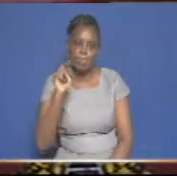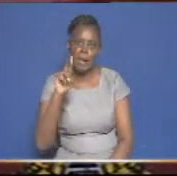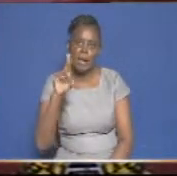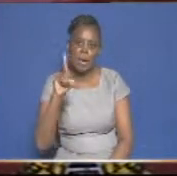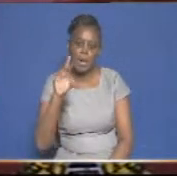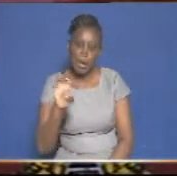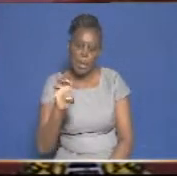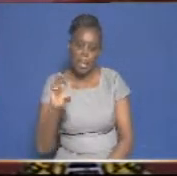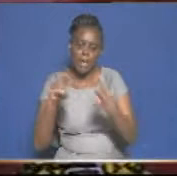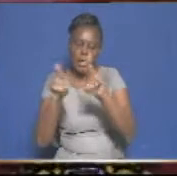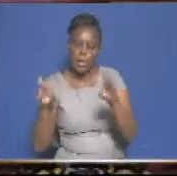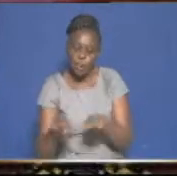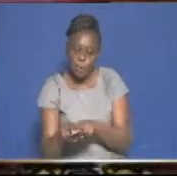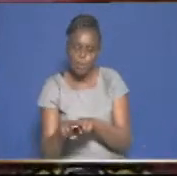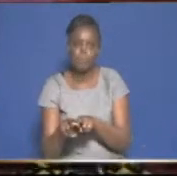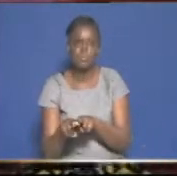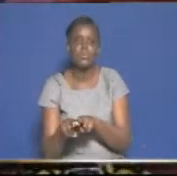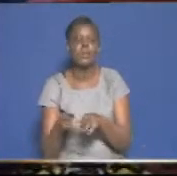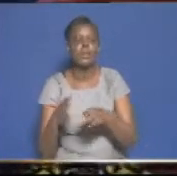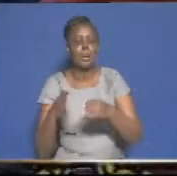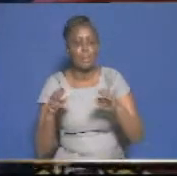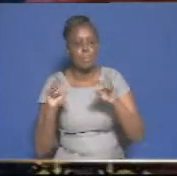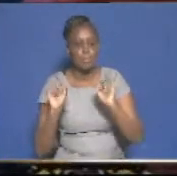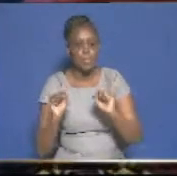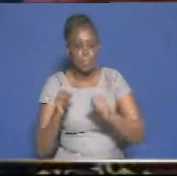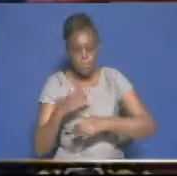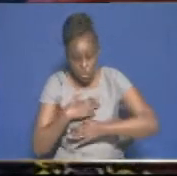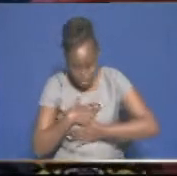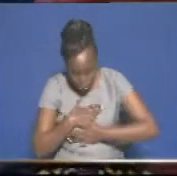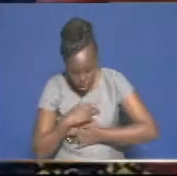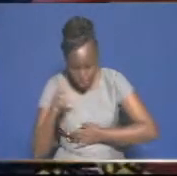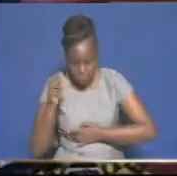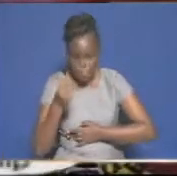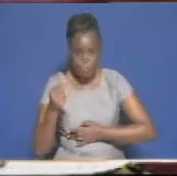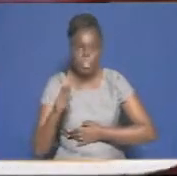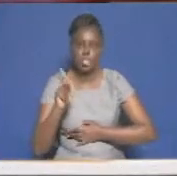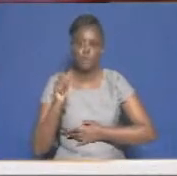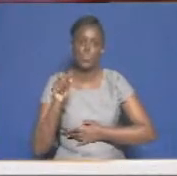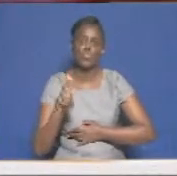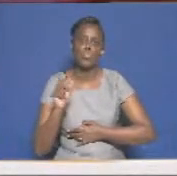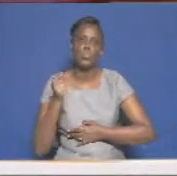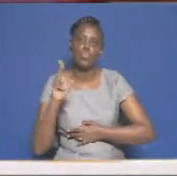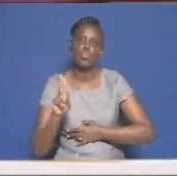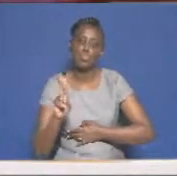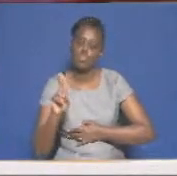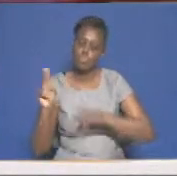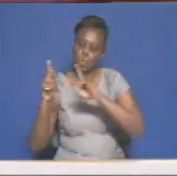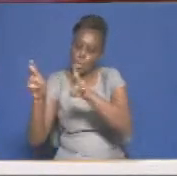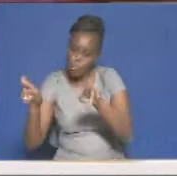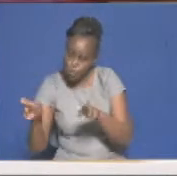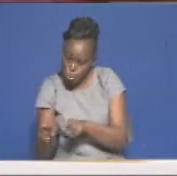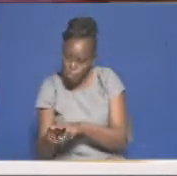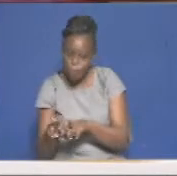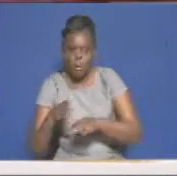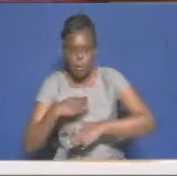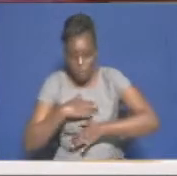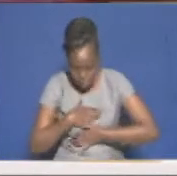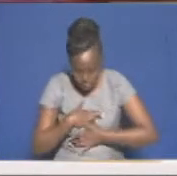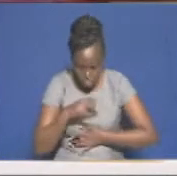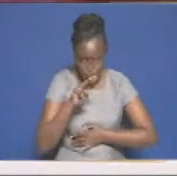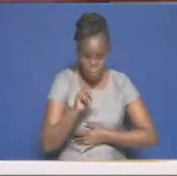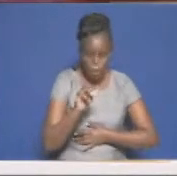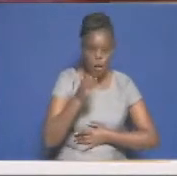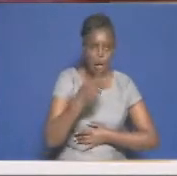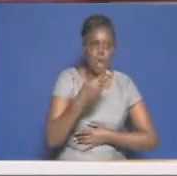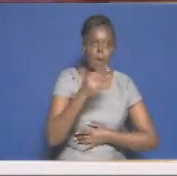remembered. Chikuku, the Honorable Chikuku, the Honorable Ahmed Khalif, you know, those great leaders. And this is,